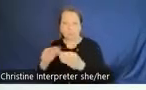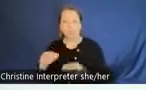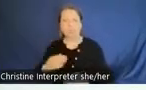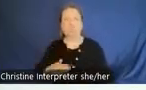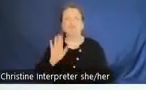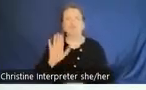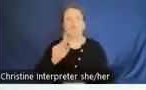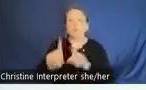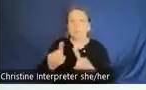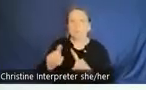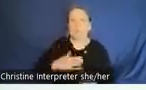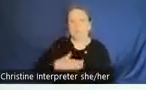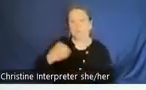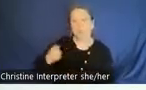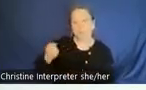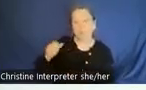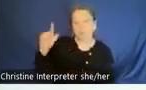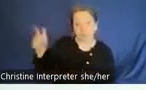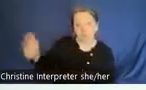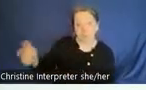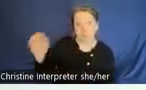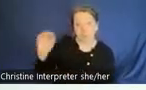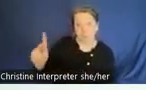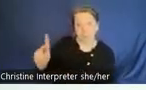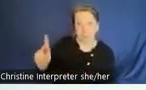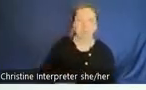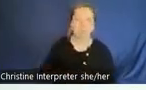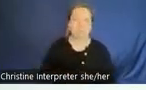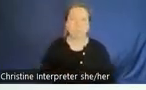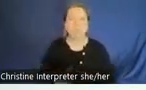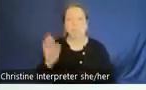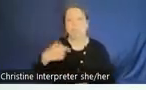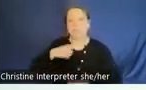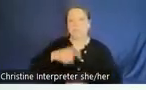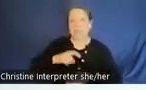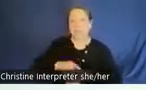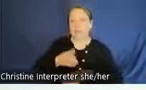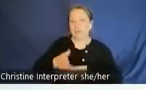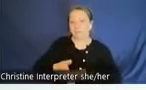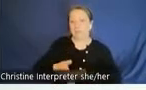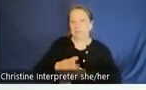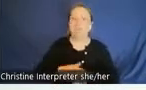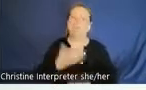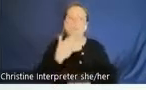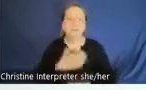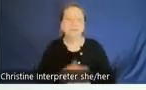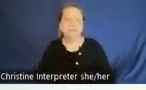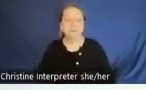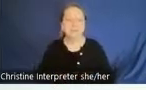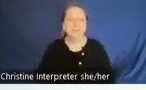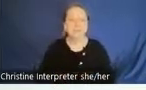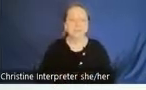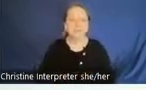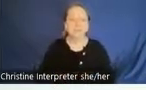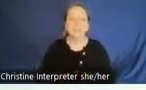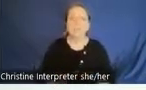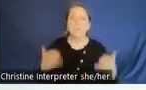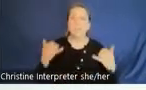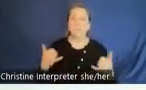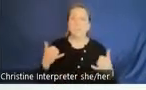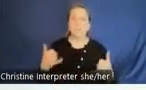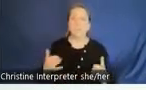and comments until the question and answer period at the end of the program. Thank you. Tonight, we'll be hearing from